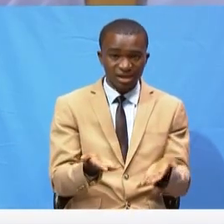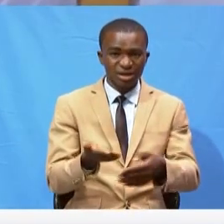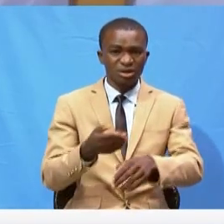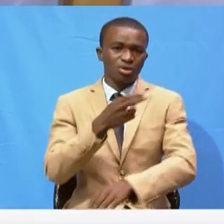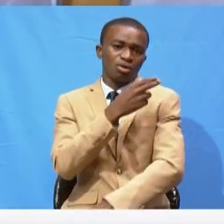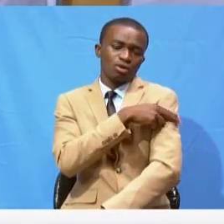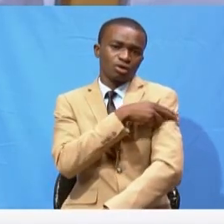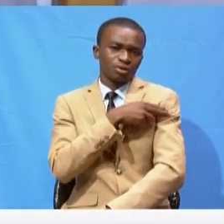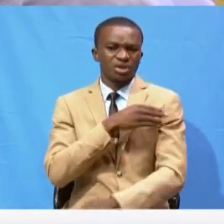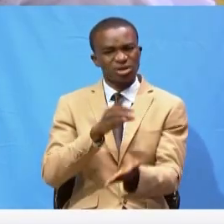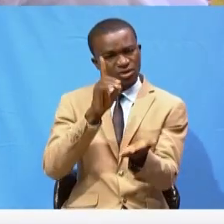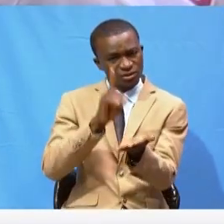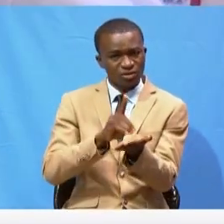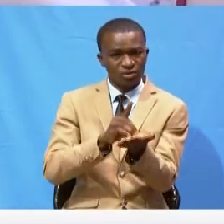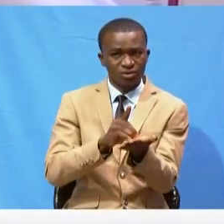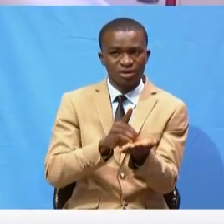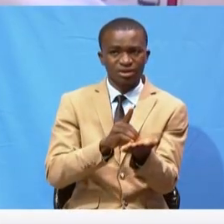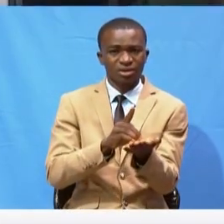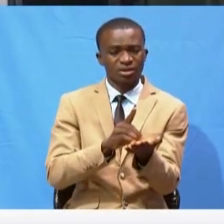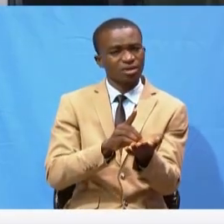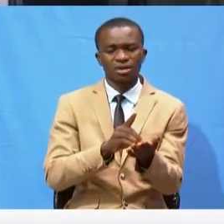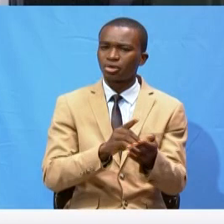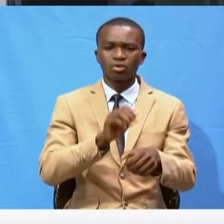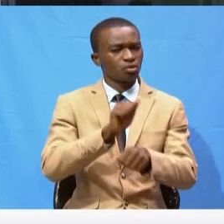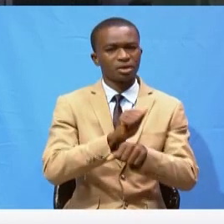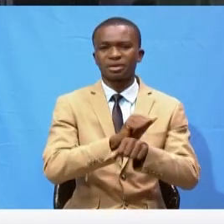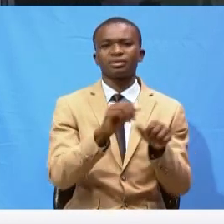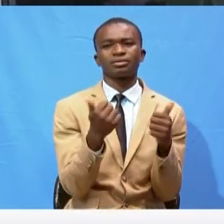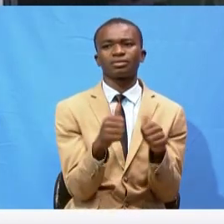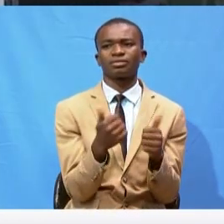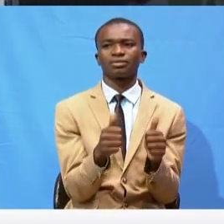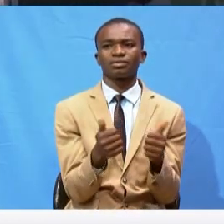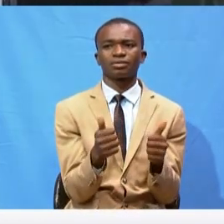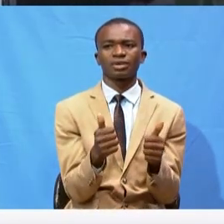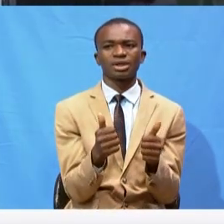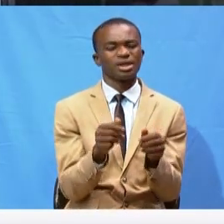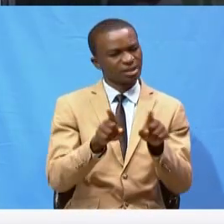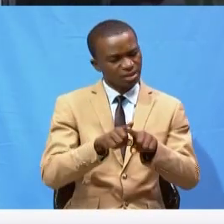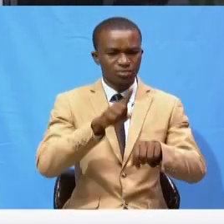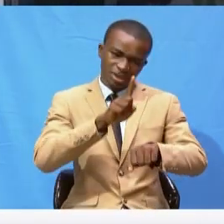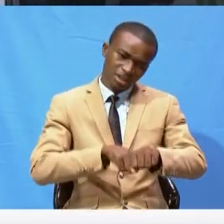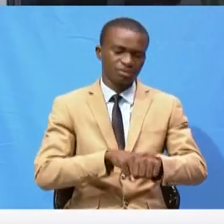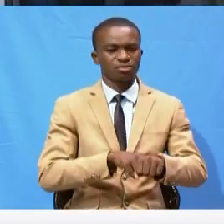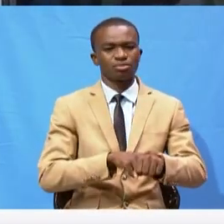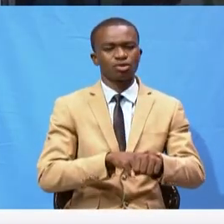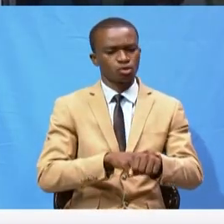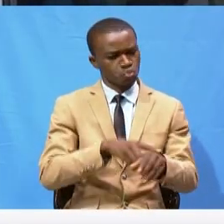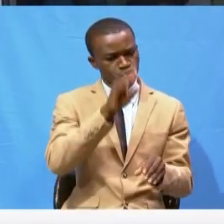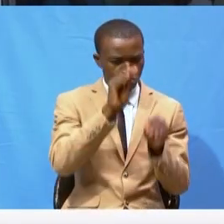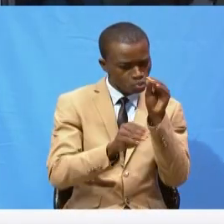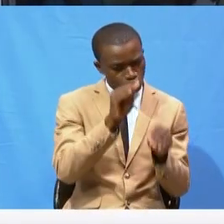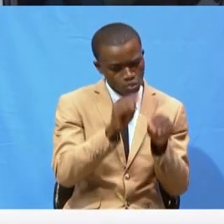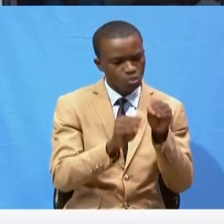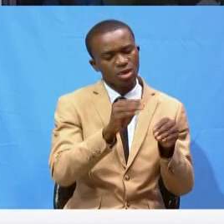the number of, removing the uterus, radical hysterectomy, is